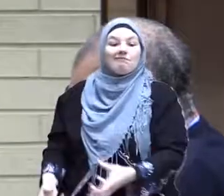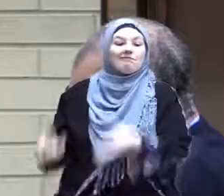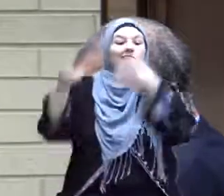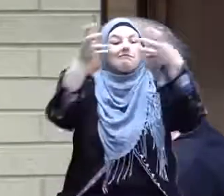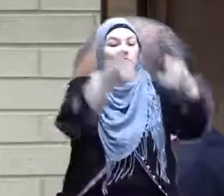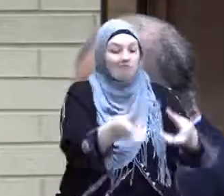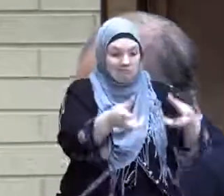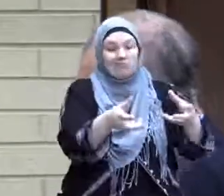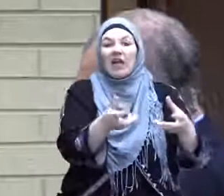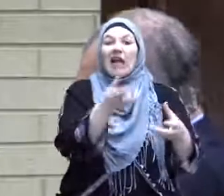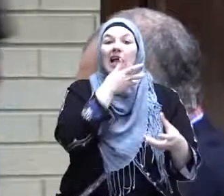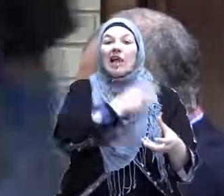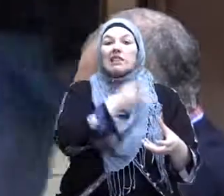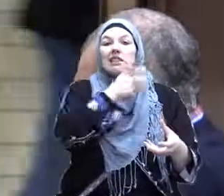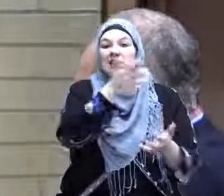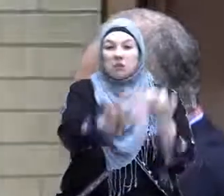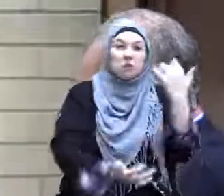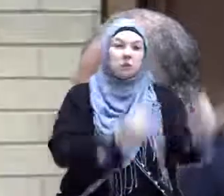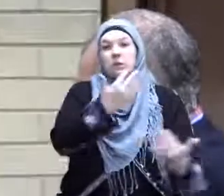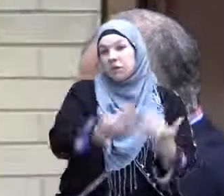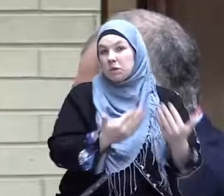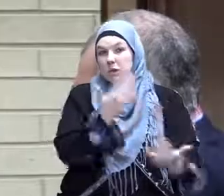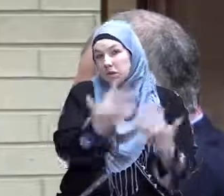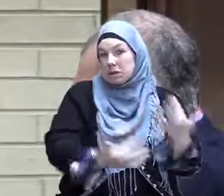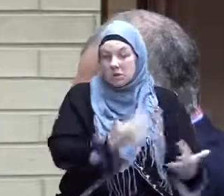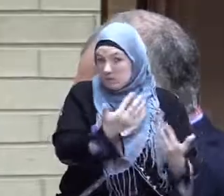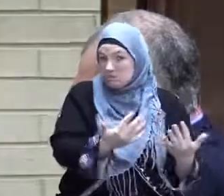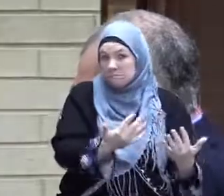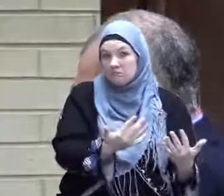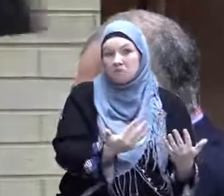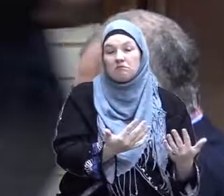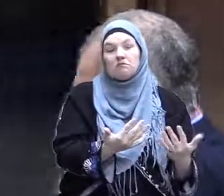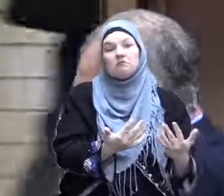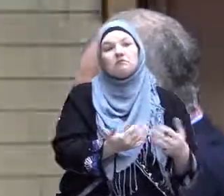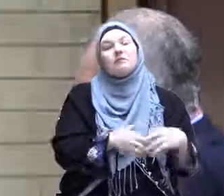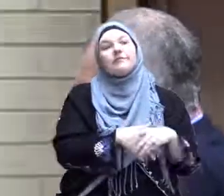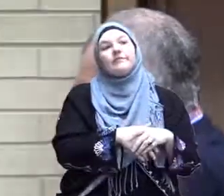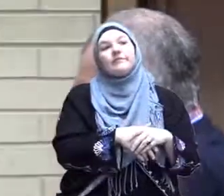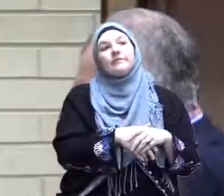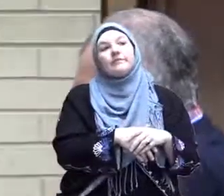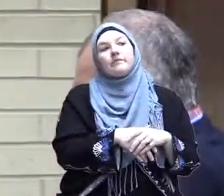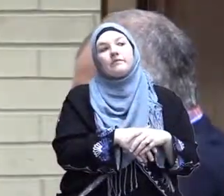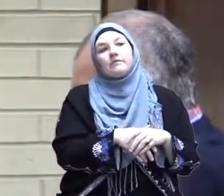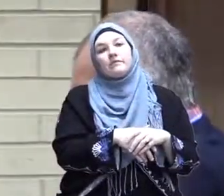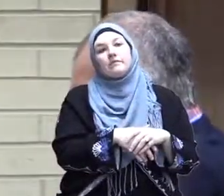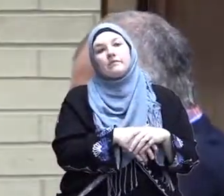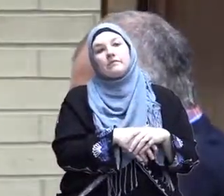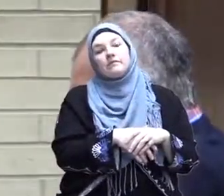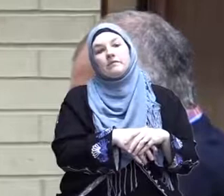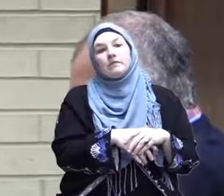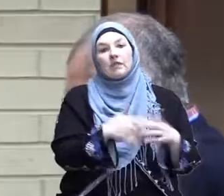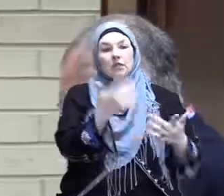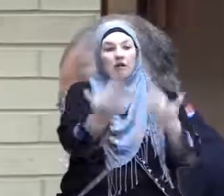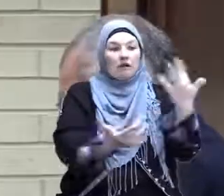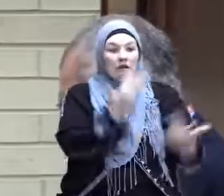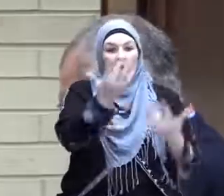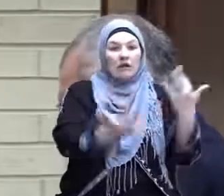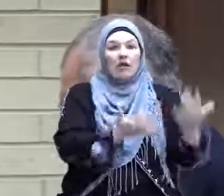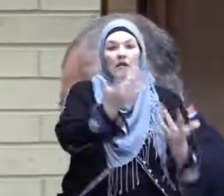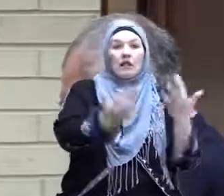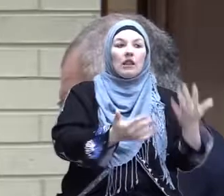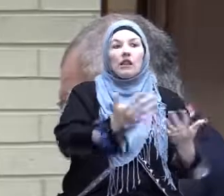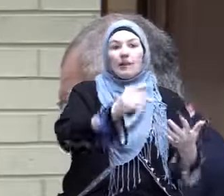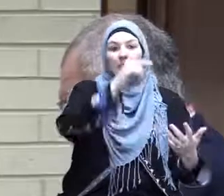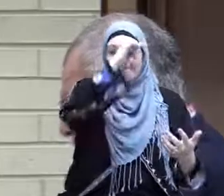high degree furnace. I don't know the temperature exactly, maybe 3500 or something. And the ashes would